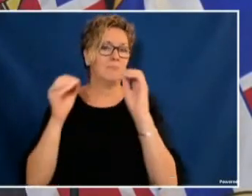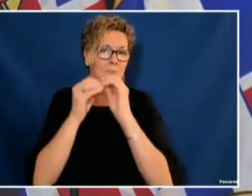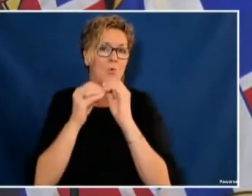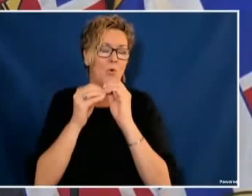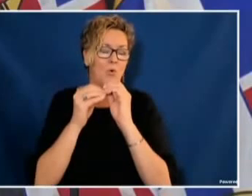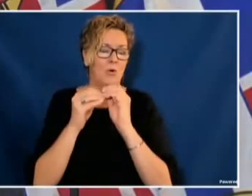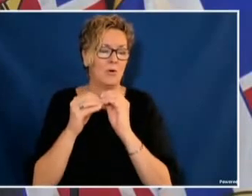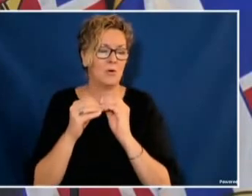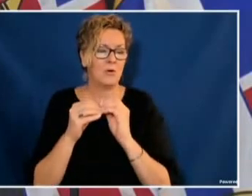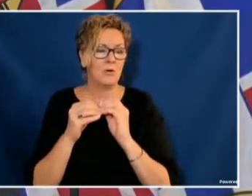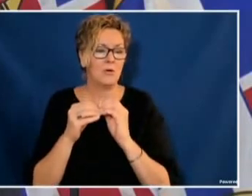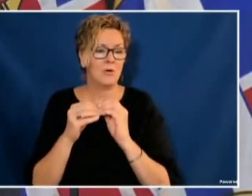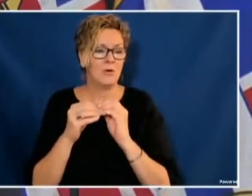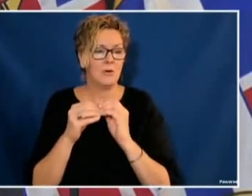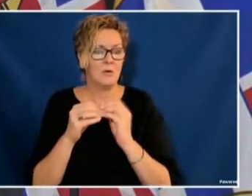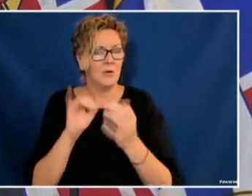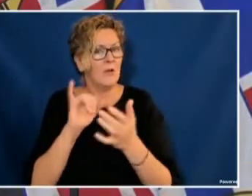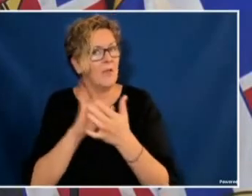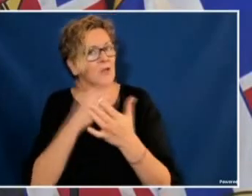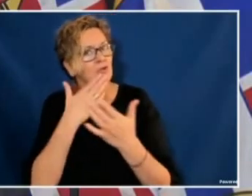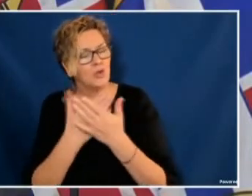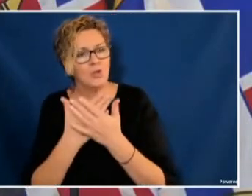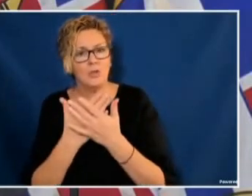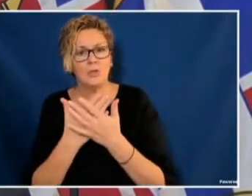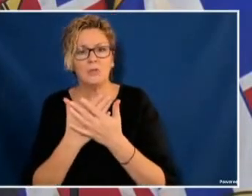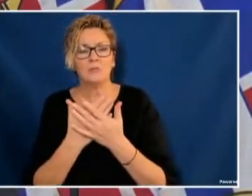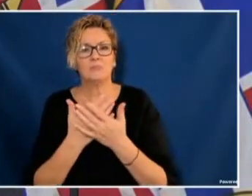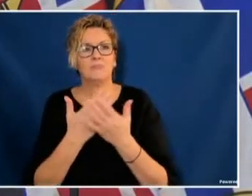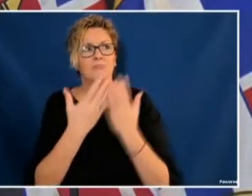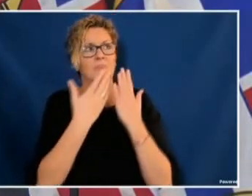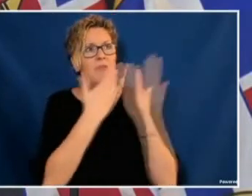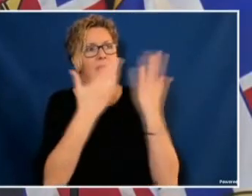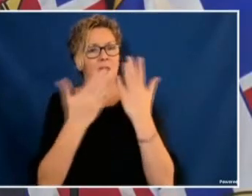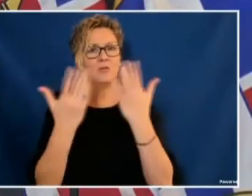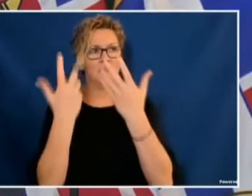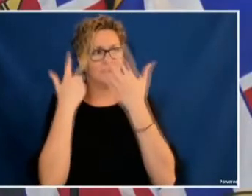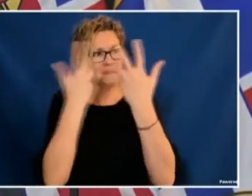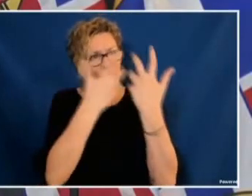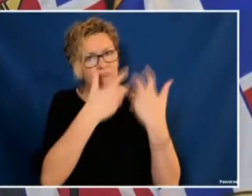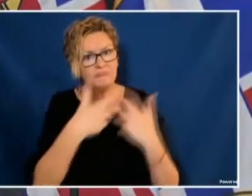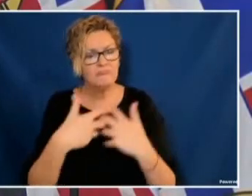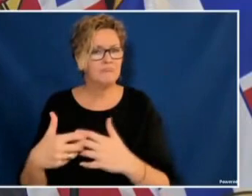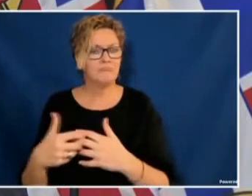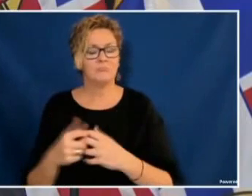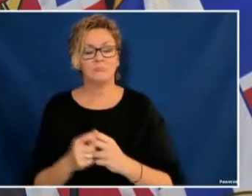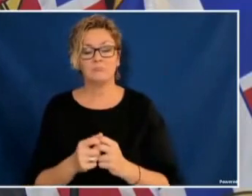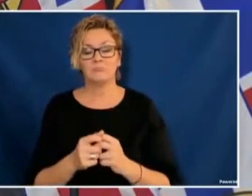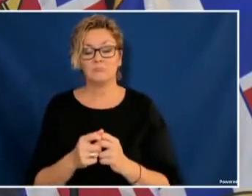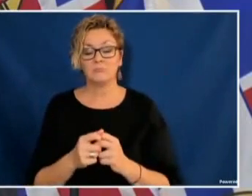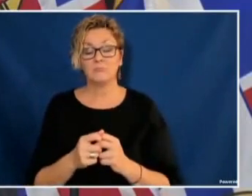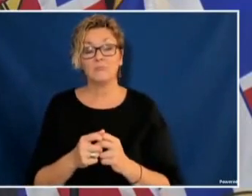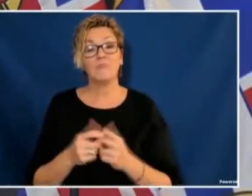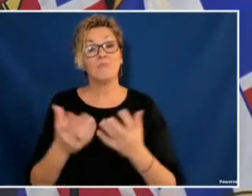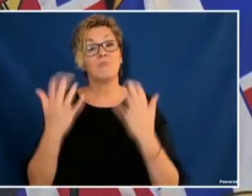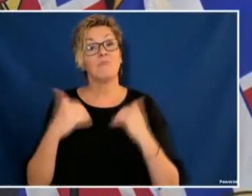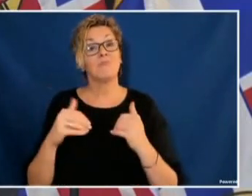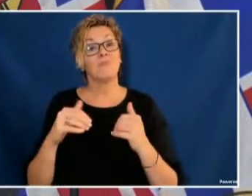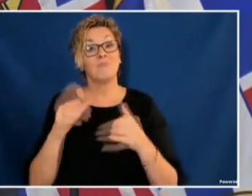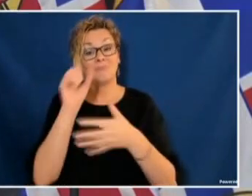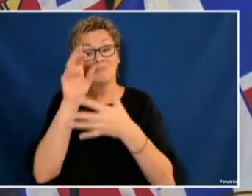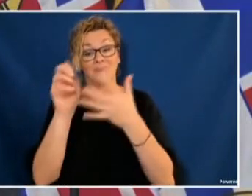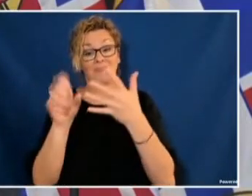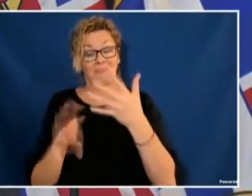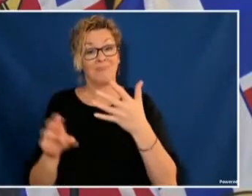in the month. All of this material, as we go through a process, is being processed into inventory